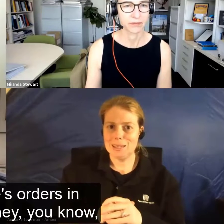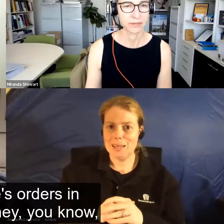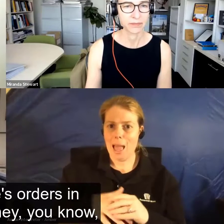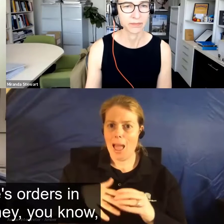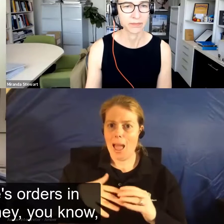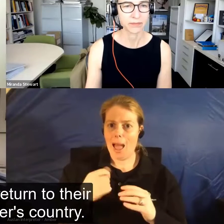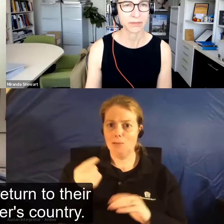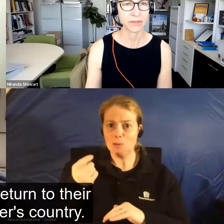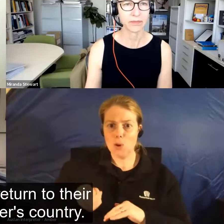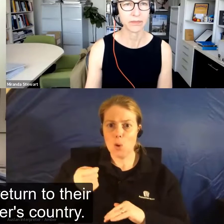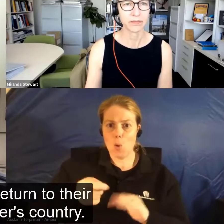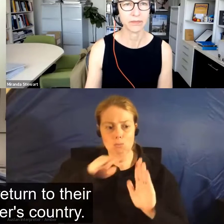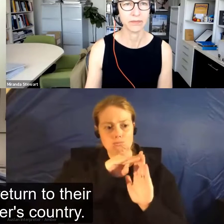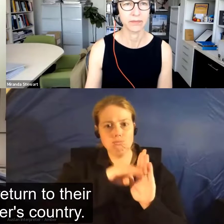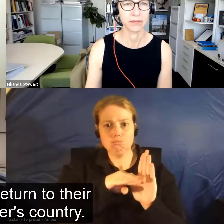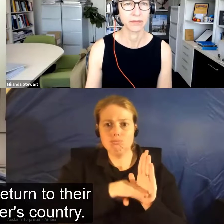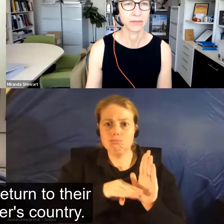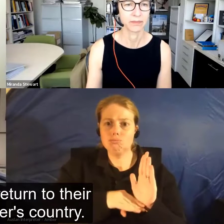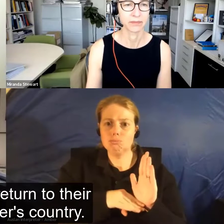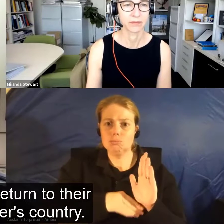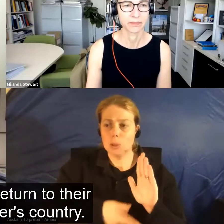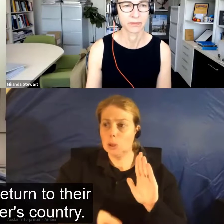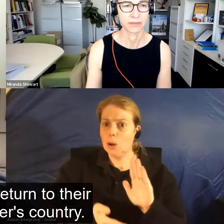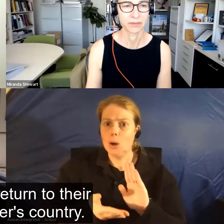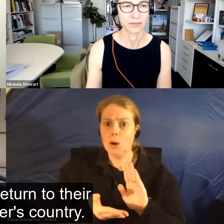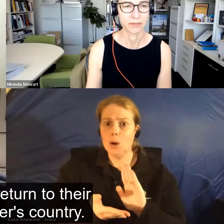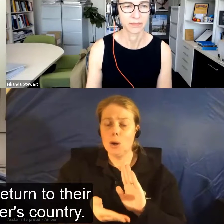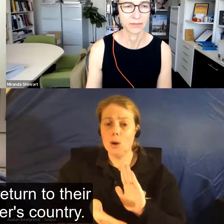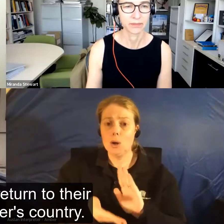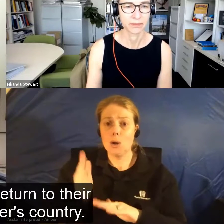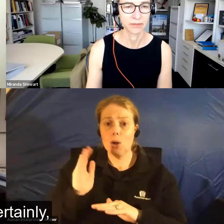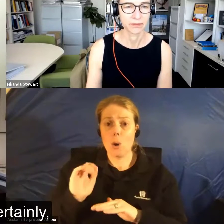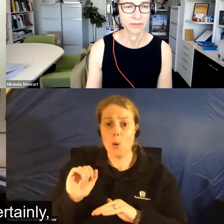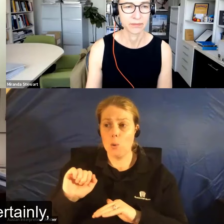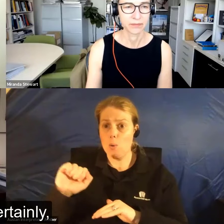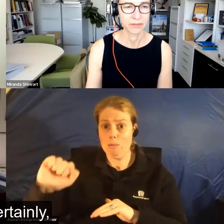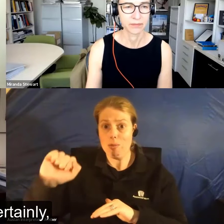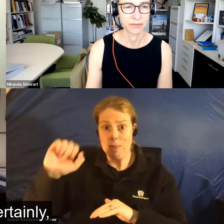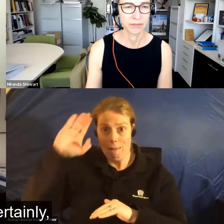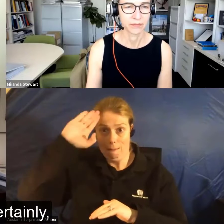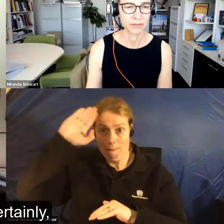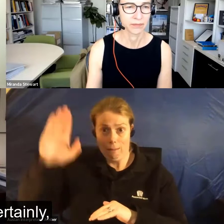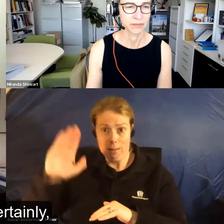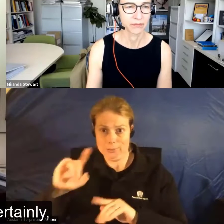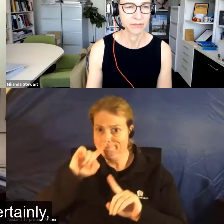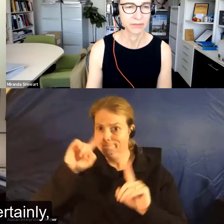they can't return to their birth mother's country. So